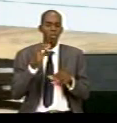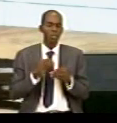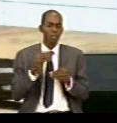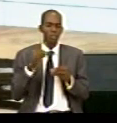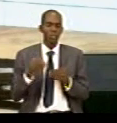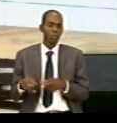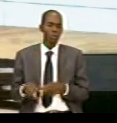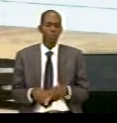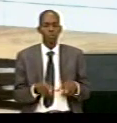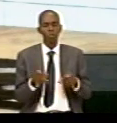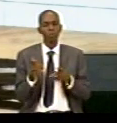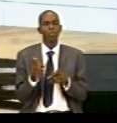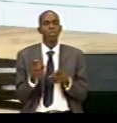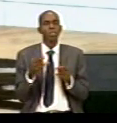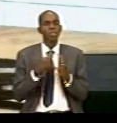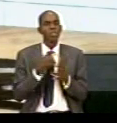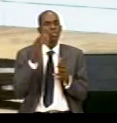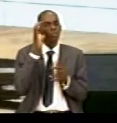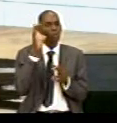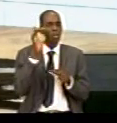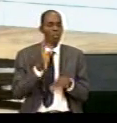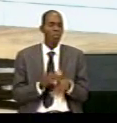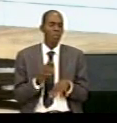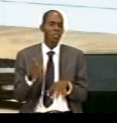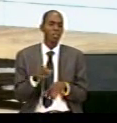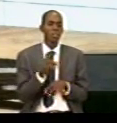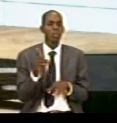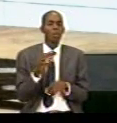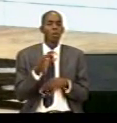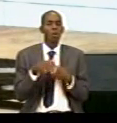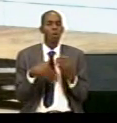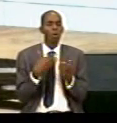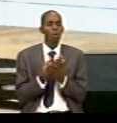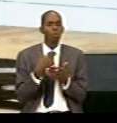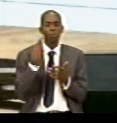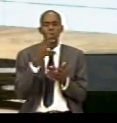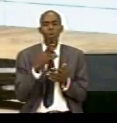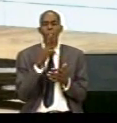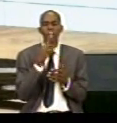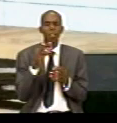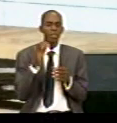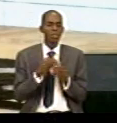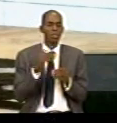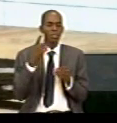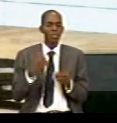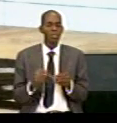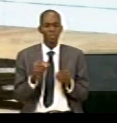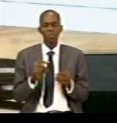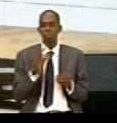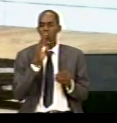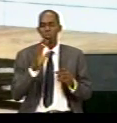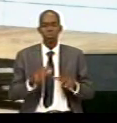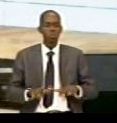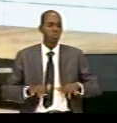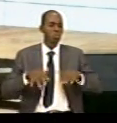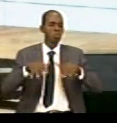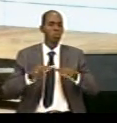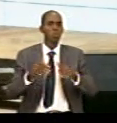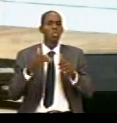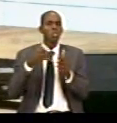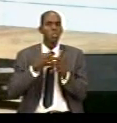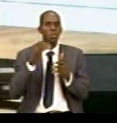the rapture comes, it will affect them. Those who are on the sea, it will affect them. Those who are in